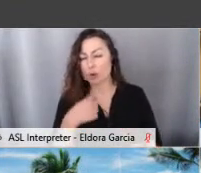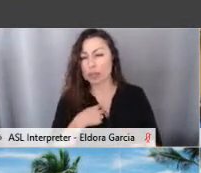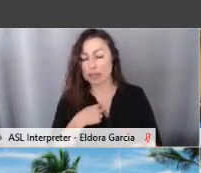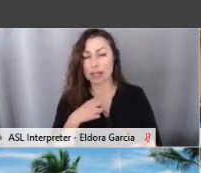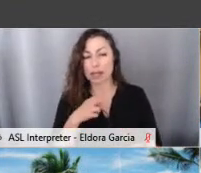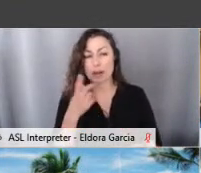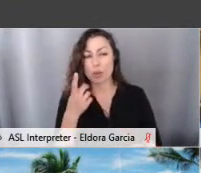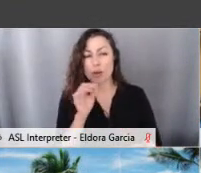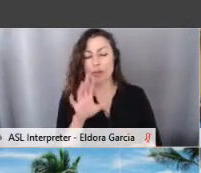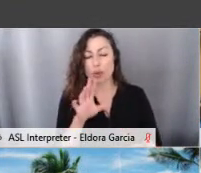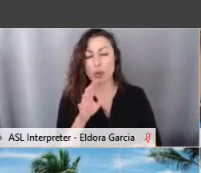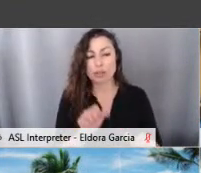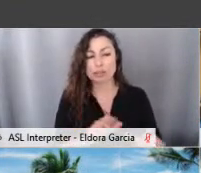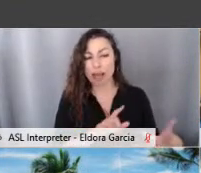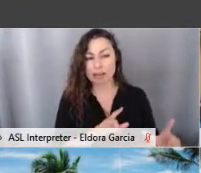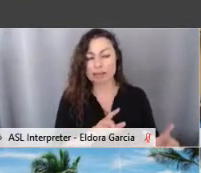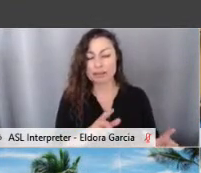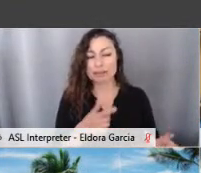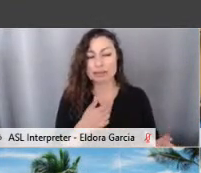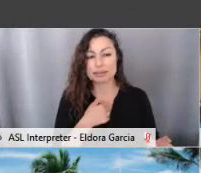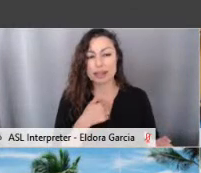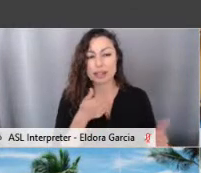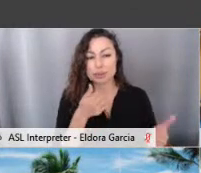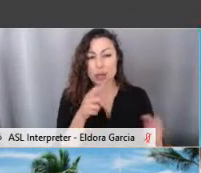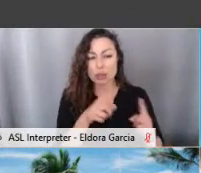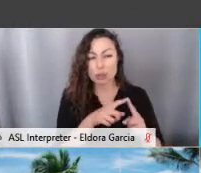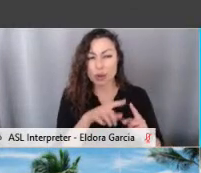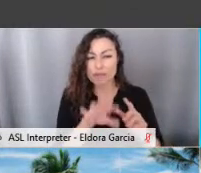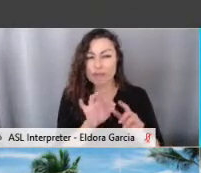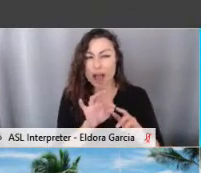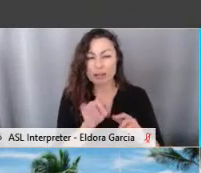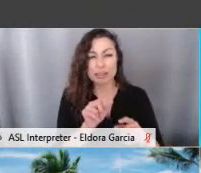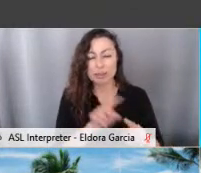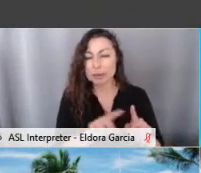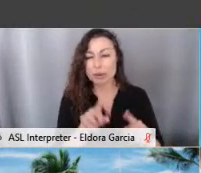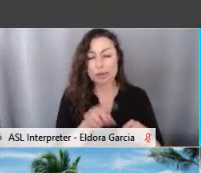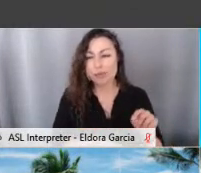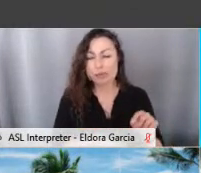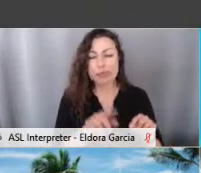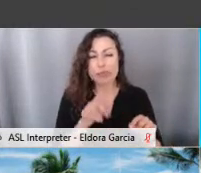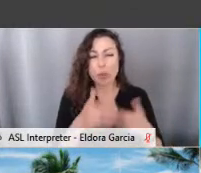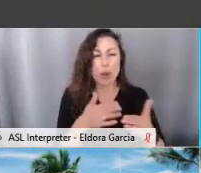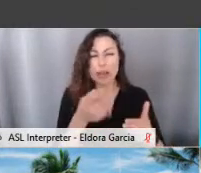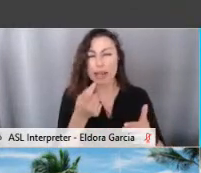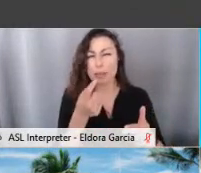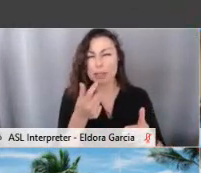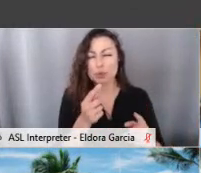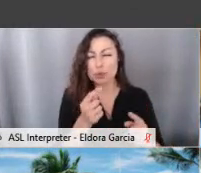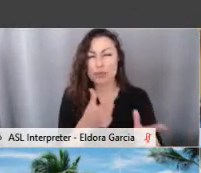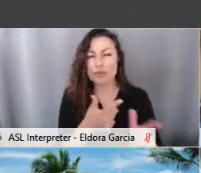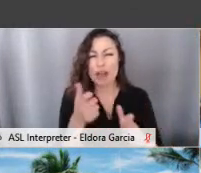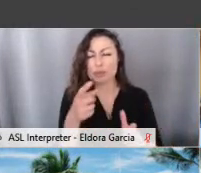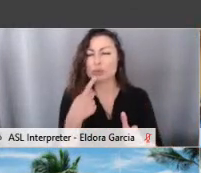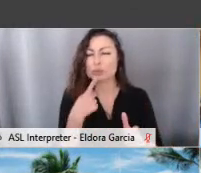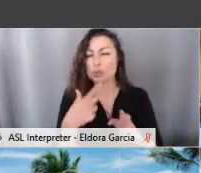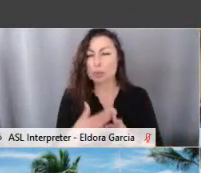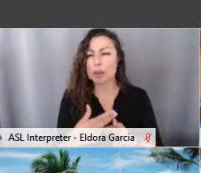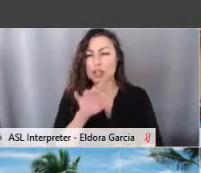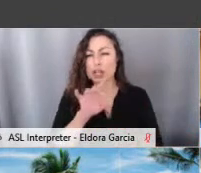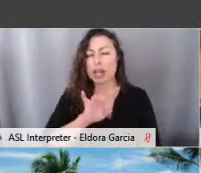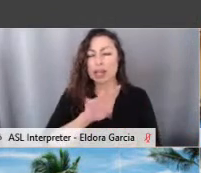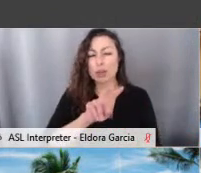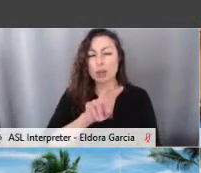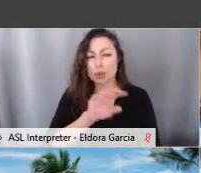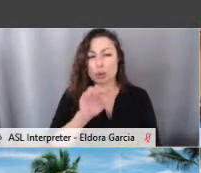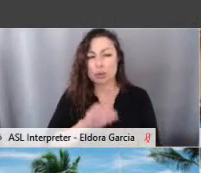Nicole, on one of your slides, and I went, tried to get through it, but I went a little too fast. You mentioned that 82%